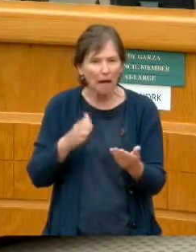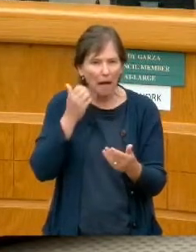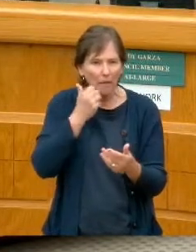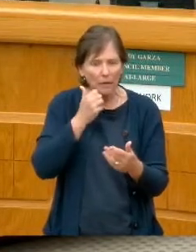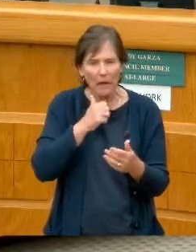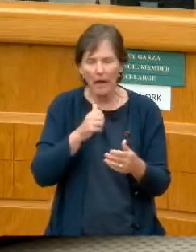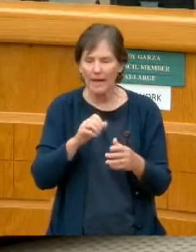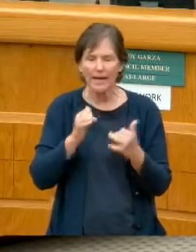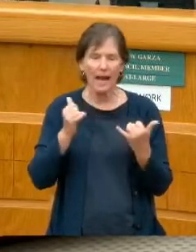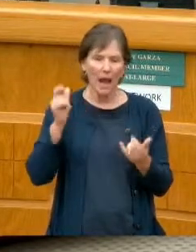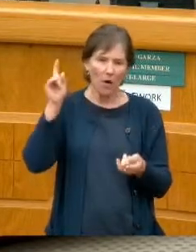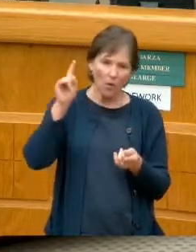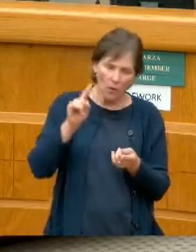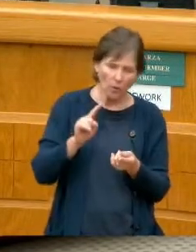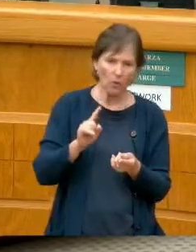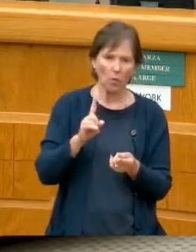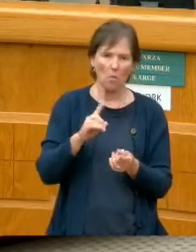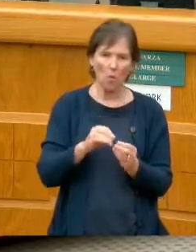to 383.